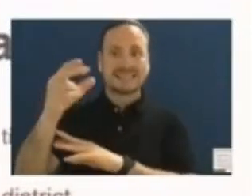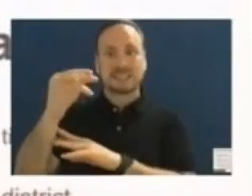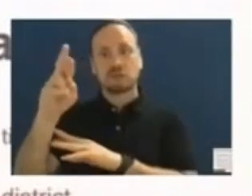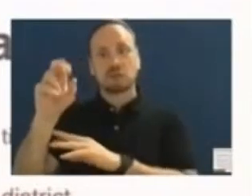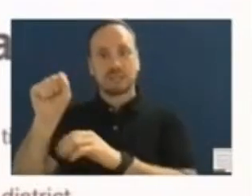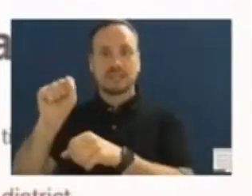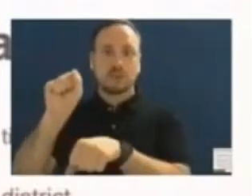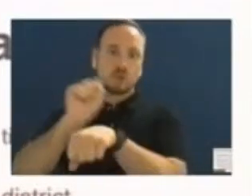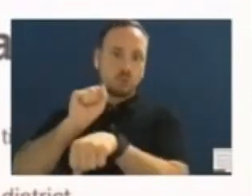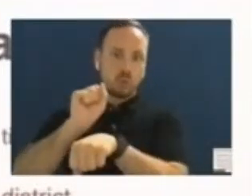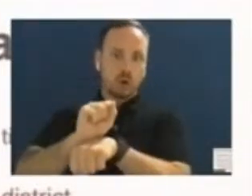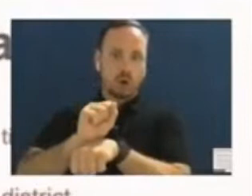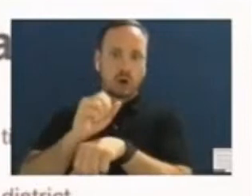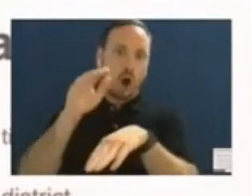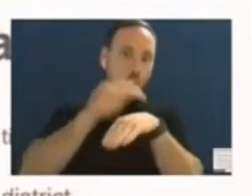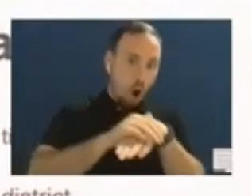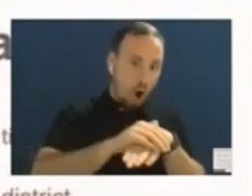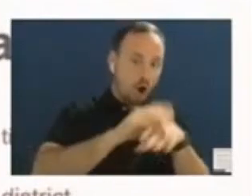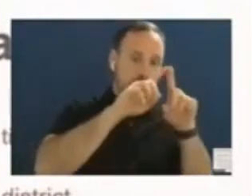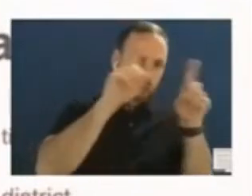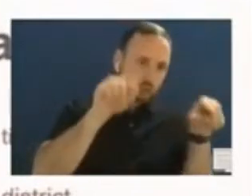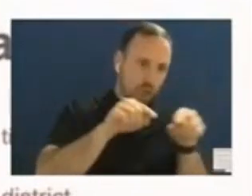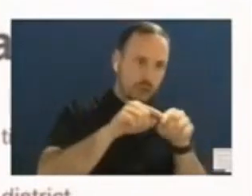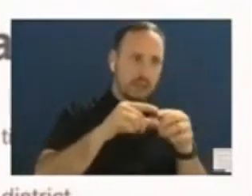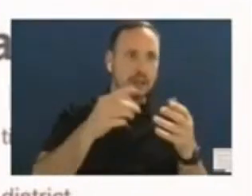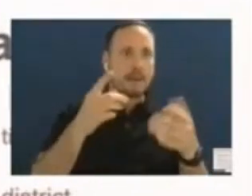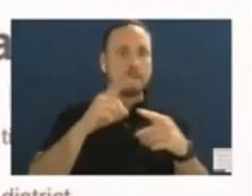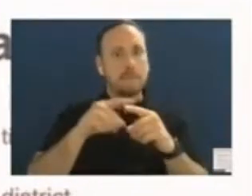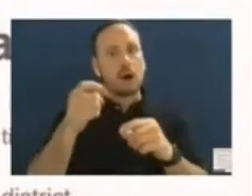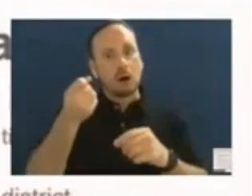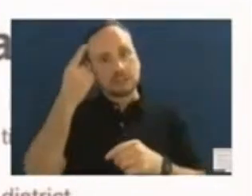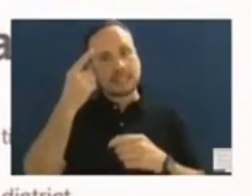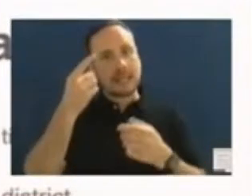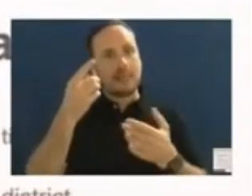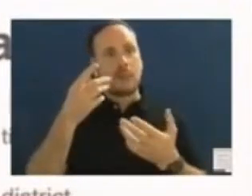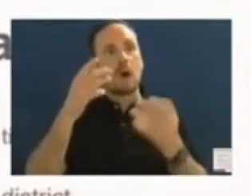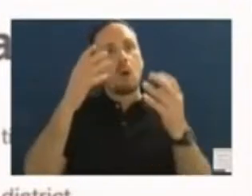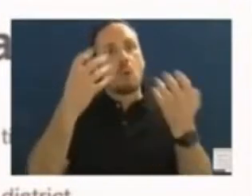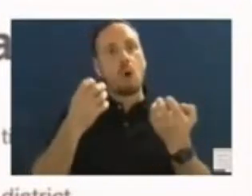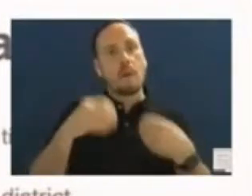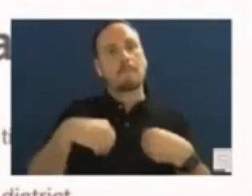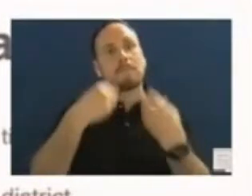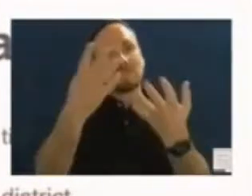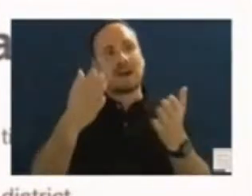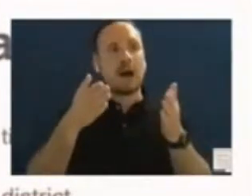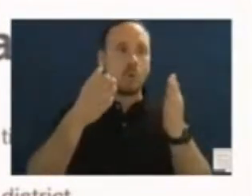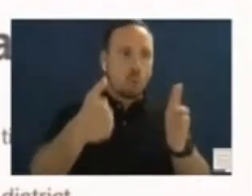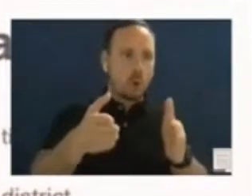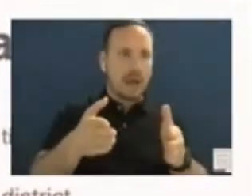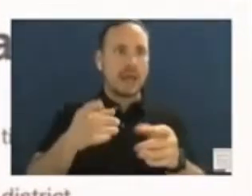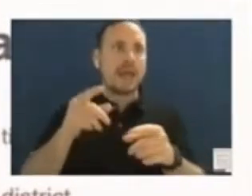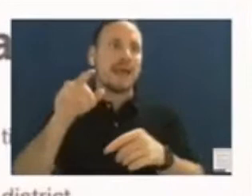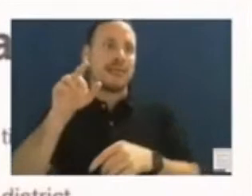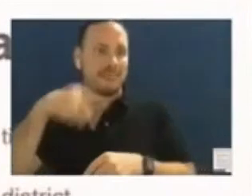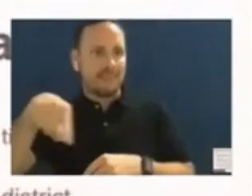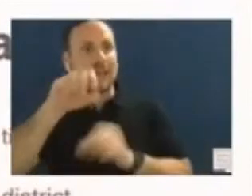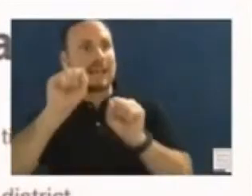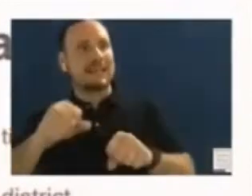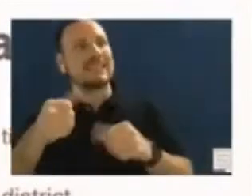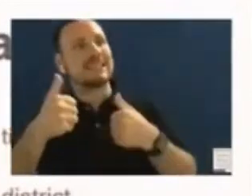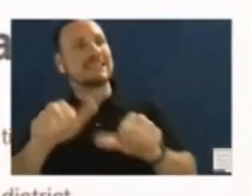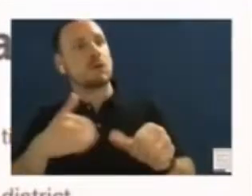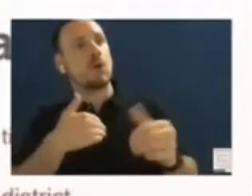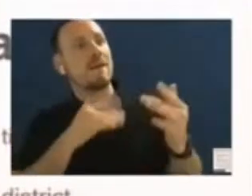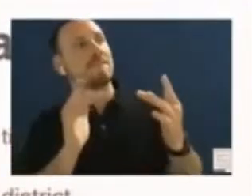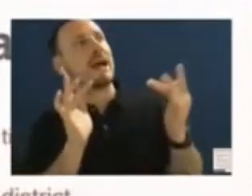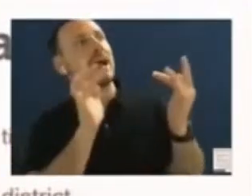event that they have questions and want access to their teachers. So we're hopeful that will continue to be felt across our families, both not just in Plan